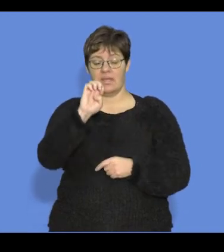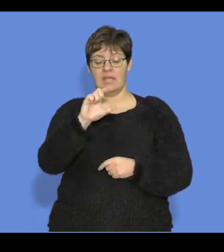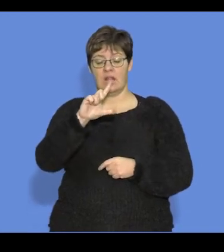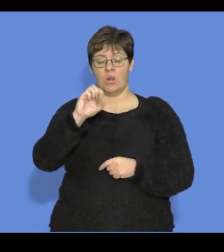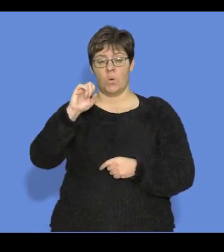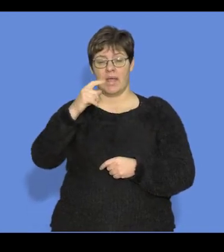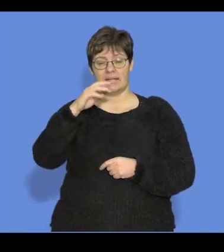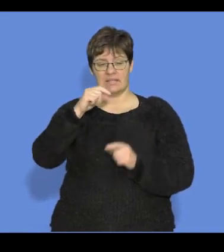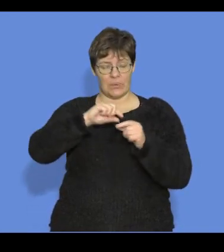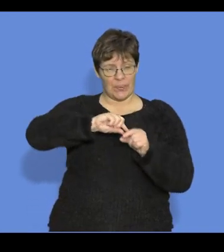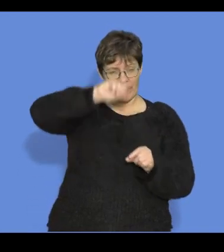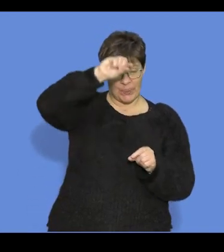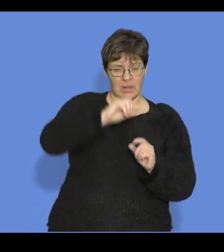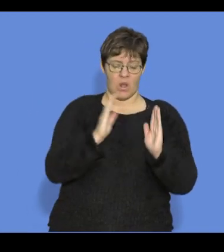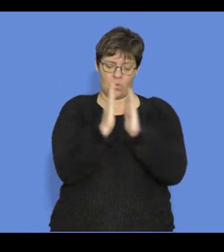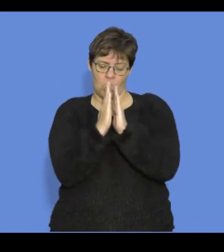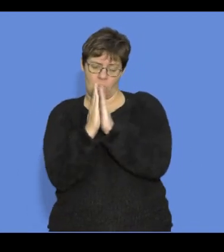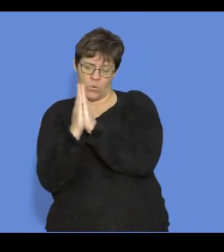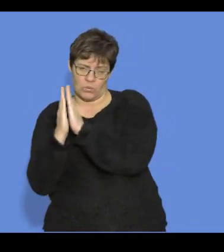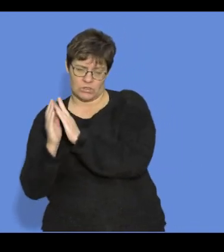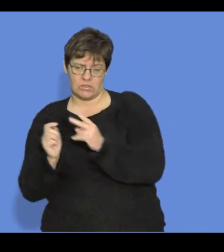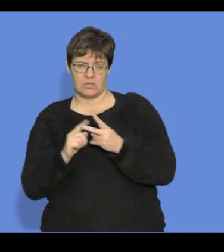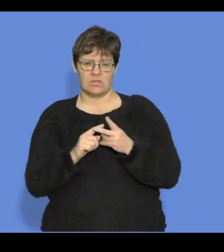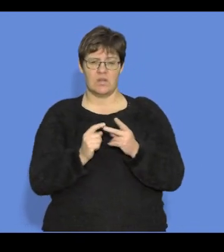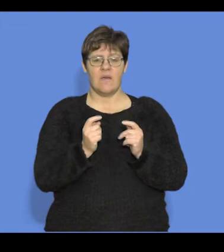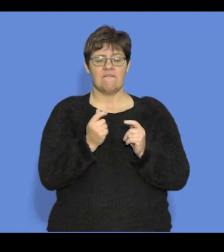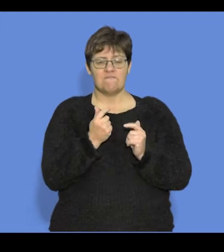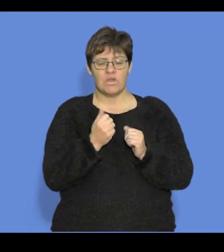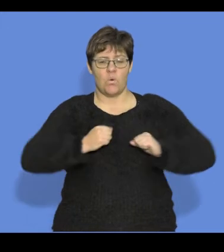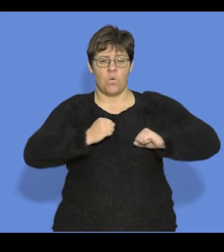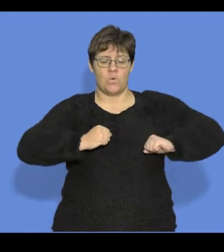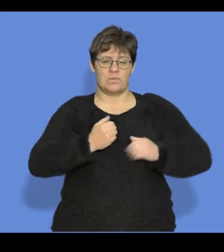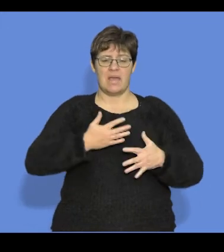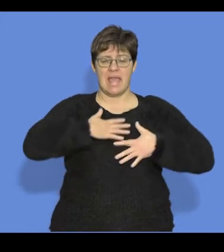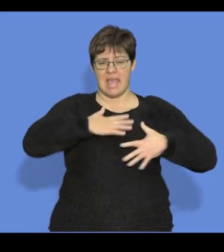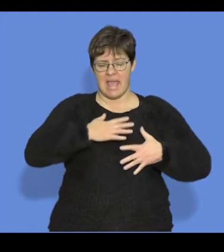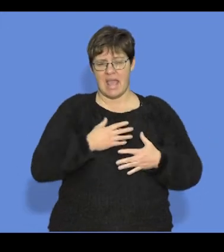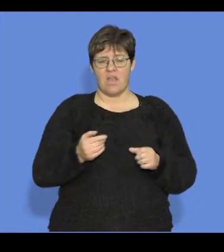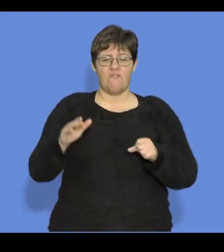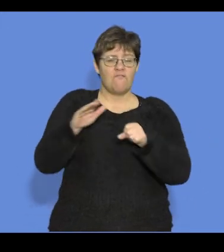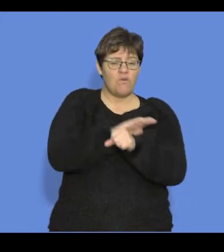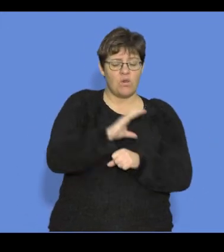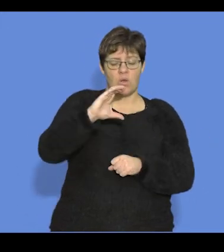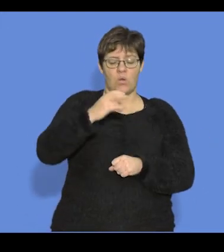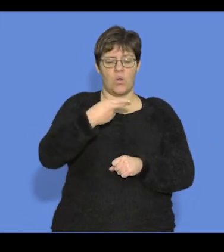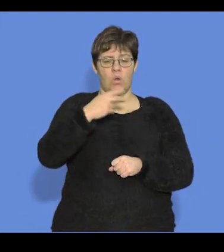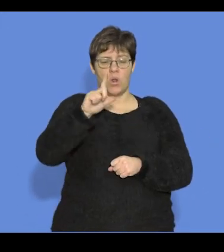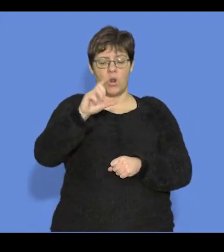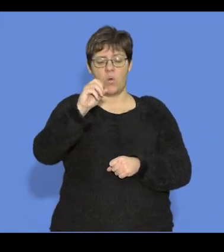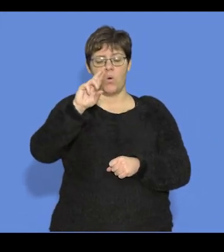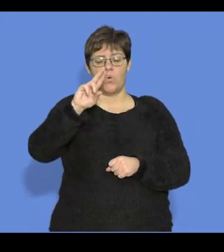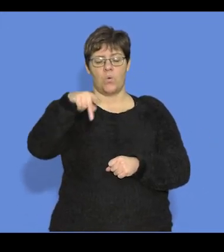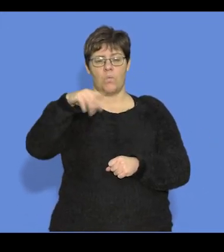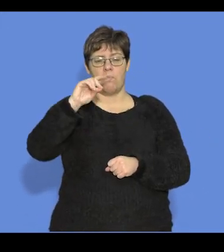elongated, closely packed, few air spaces, filled with chloroplasts,